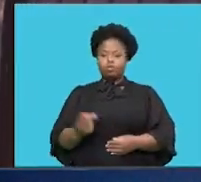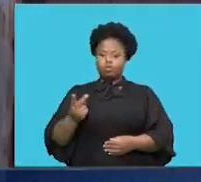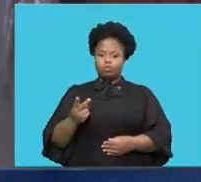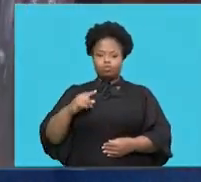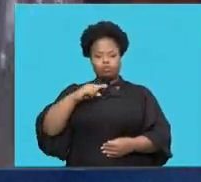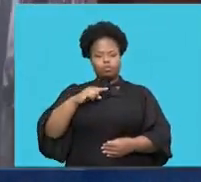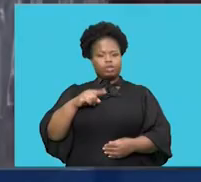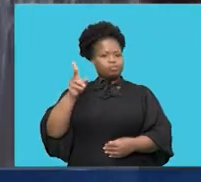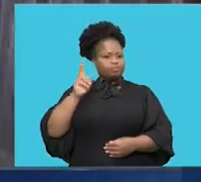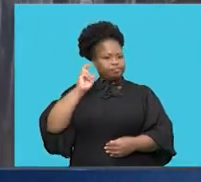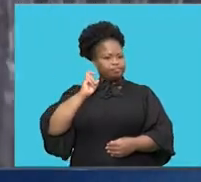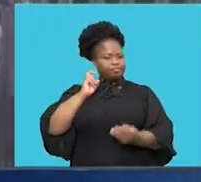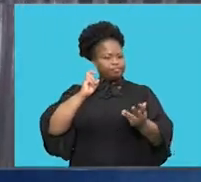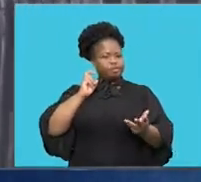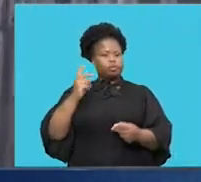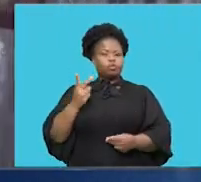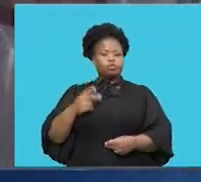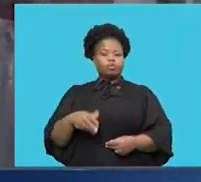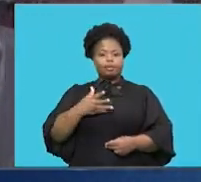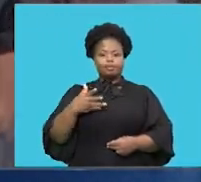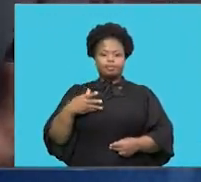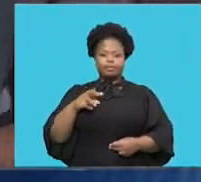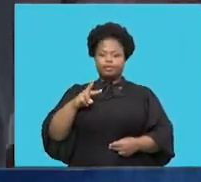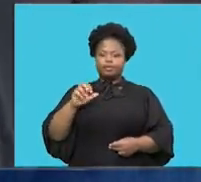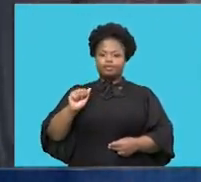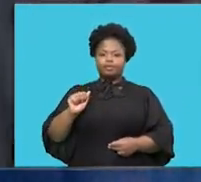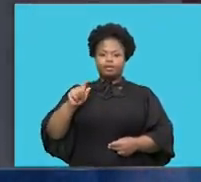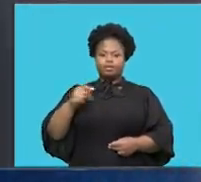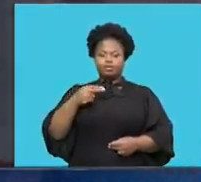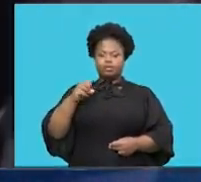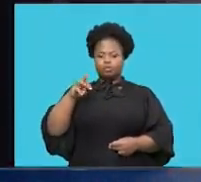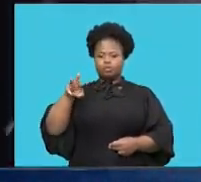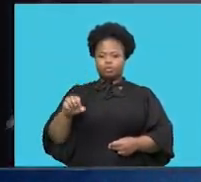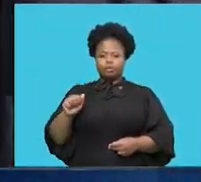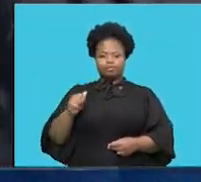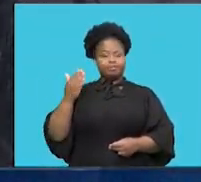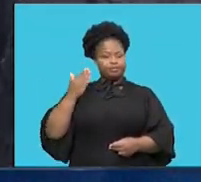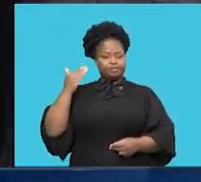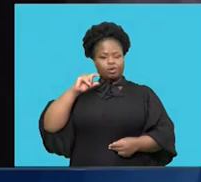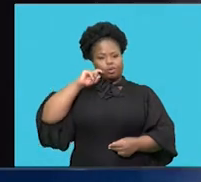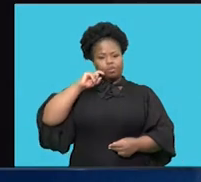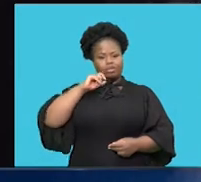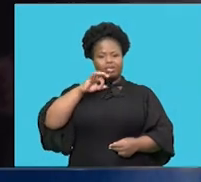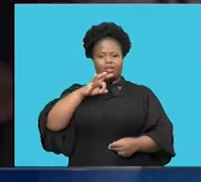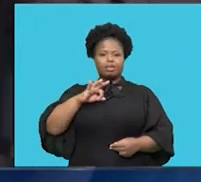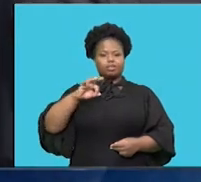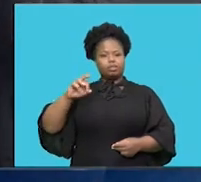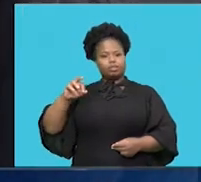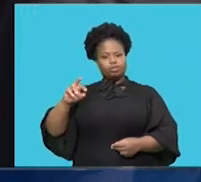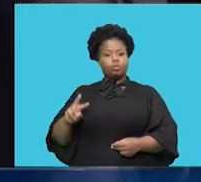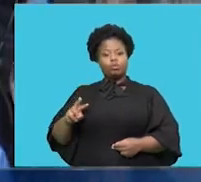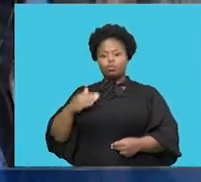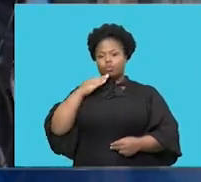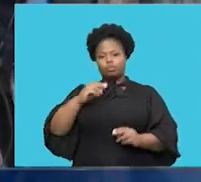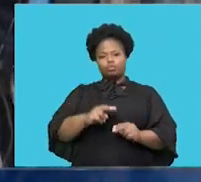ho utlweng ka maima ao mme vathiswa Zwedela ya lemo tse 38 a lebaneng le ona